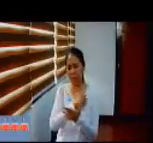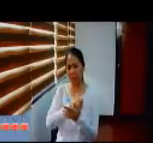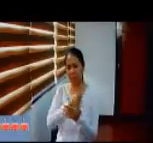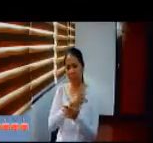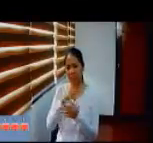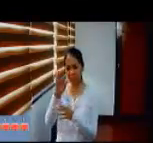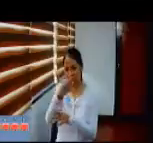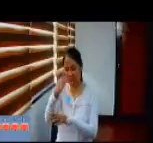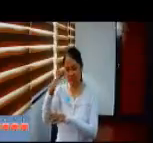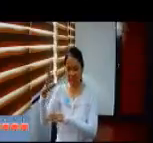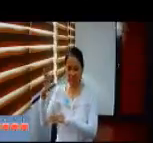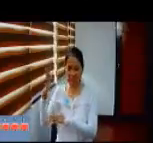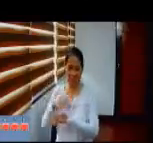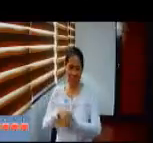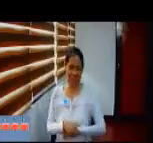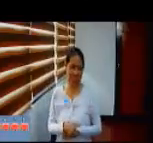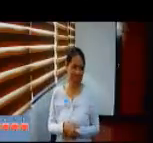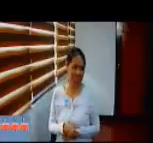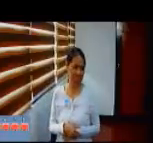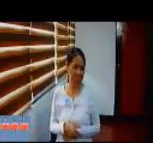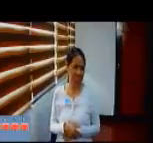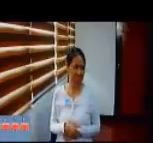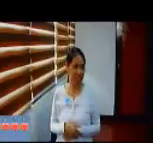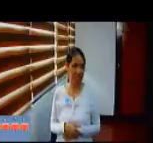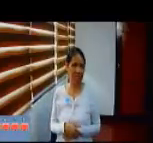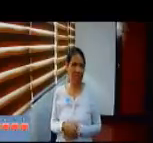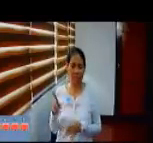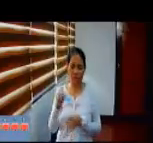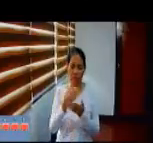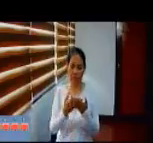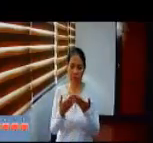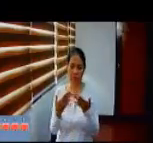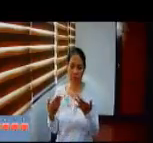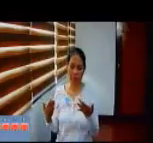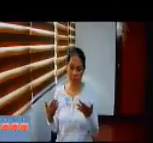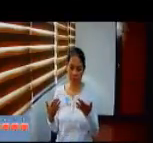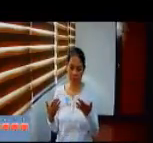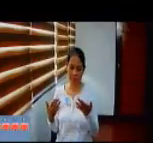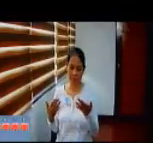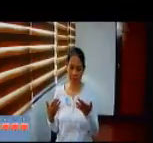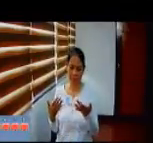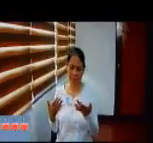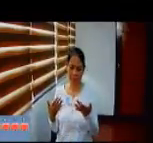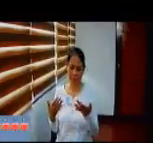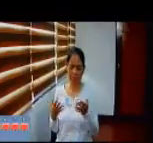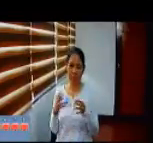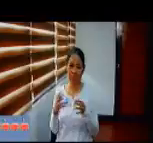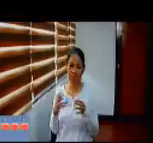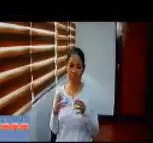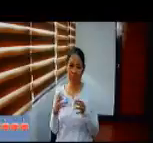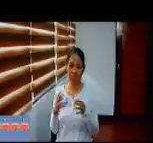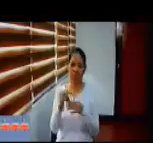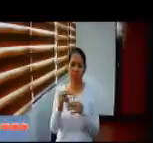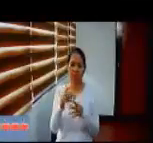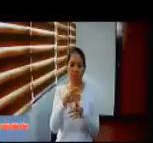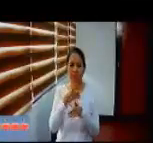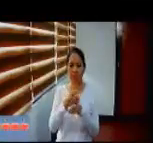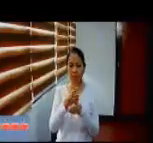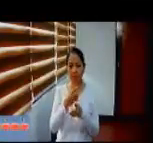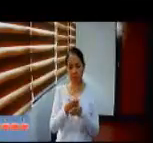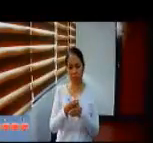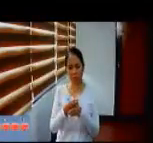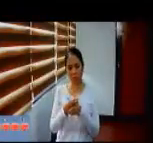impacts, next. One of the things is that has not been really